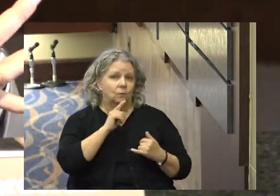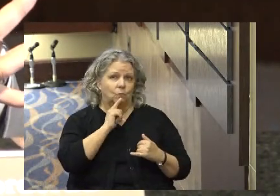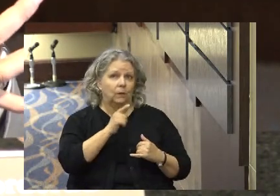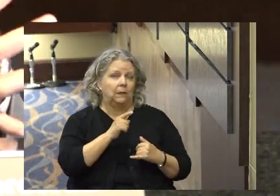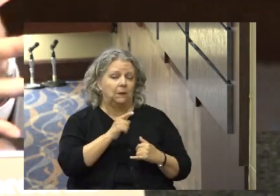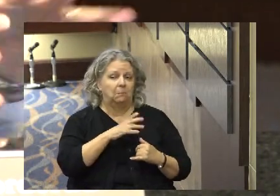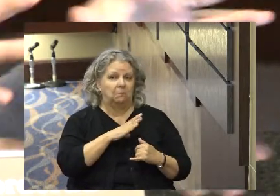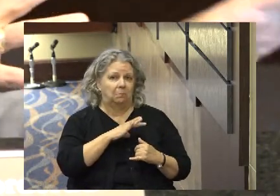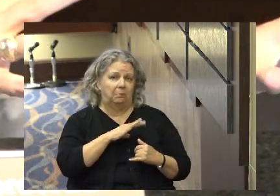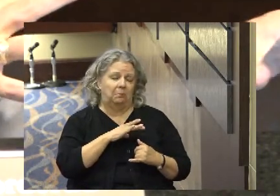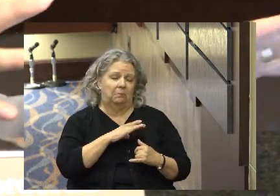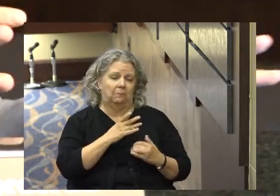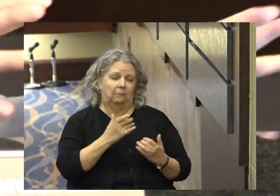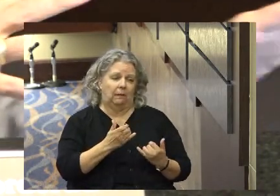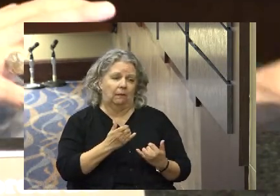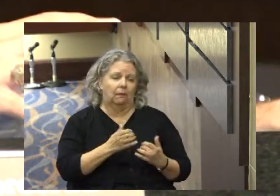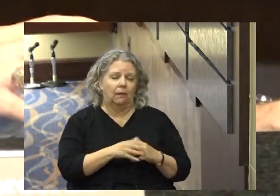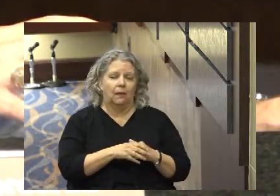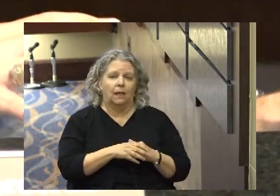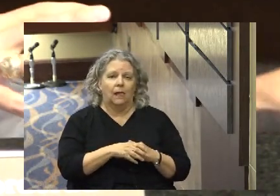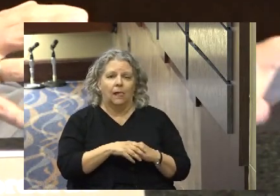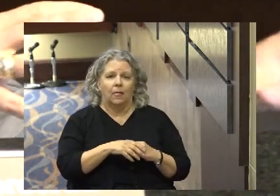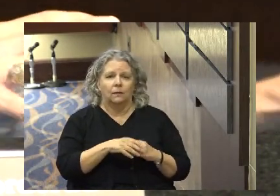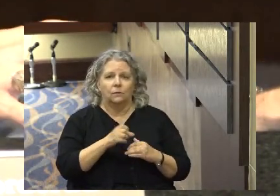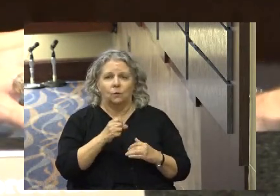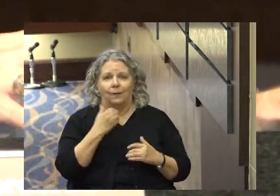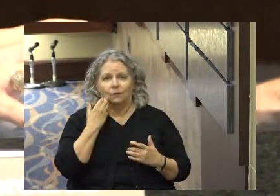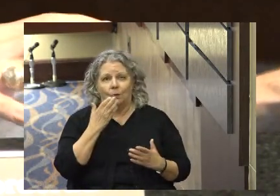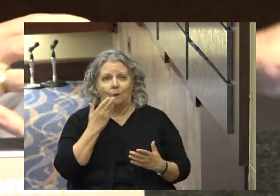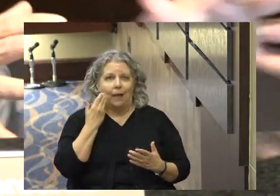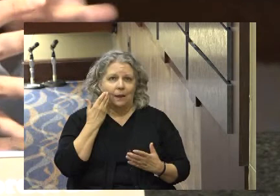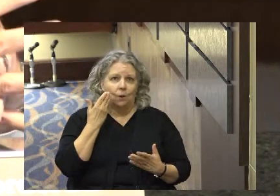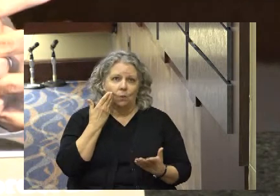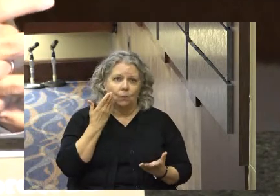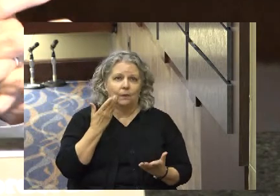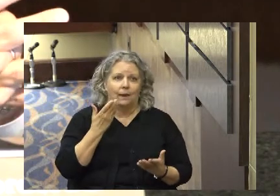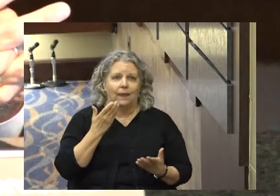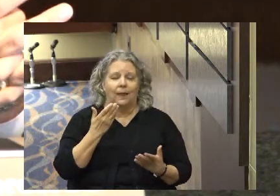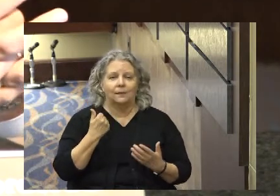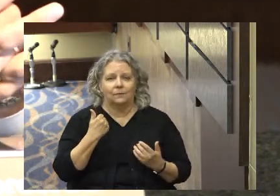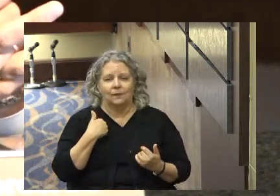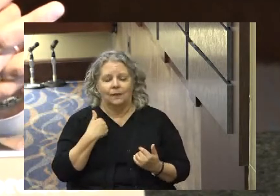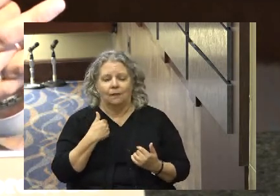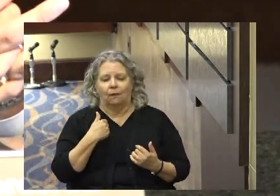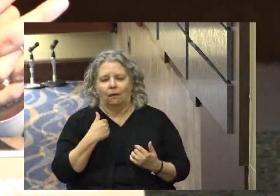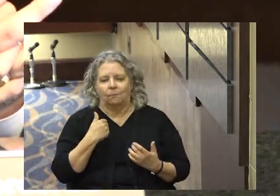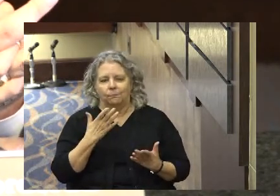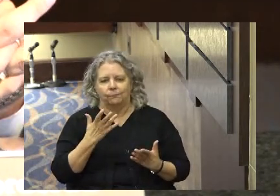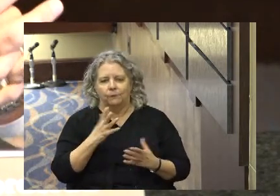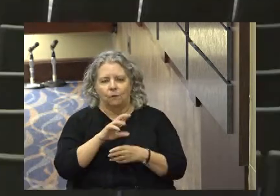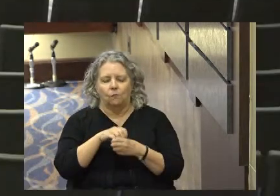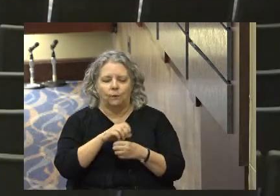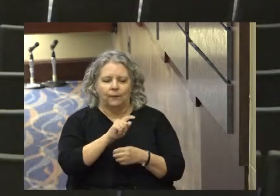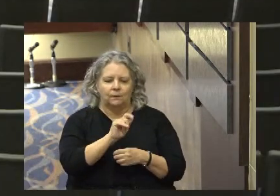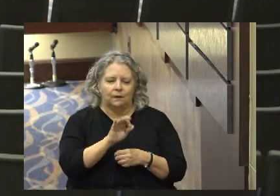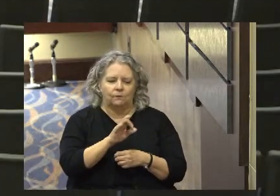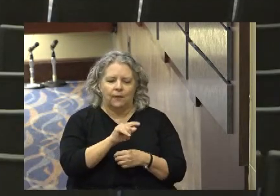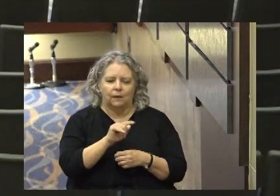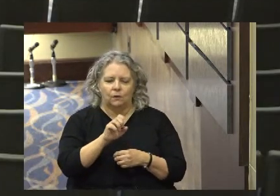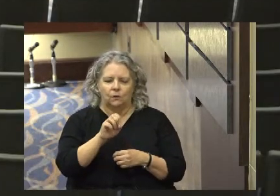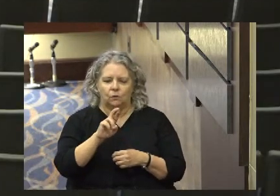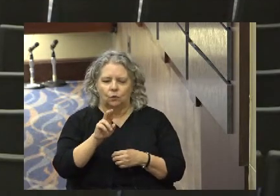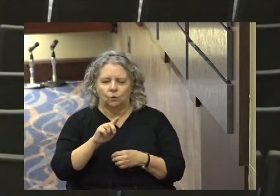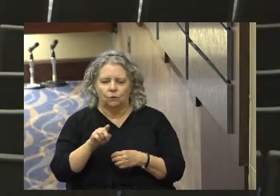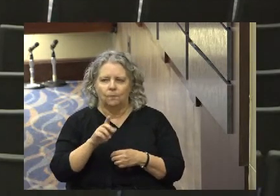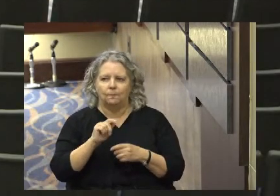know. I know some of this has TIF and TERS implications I don't want to go into, but I'm definitely in favor of at least